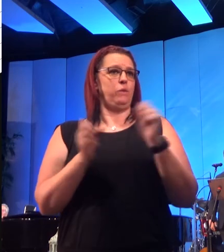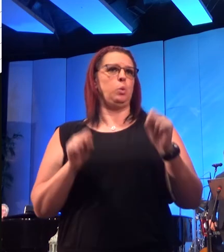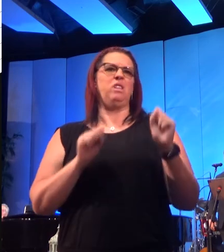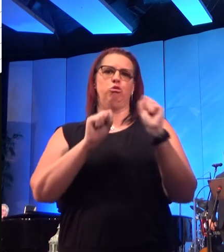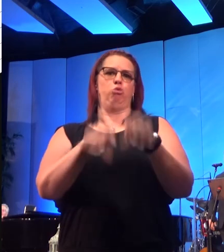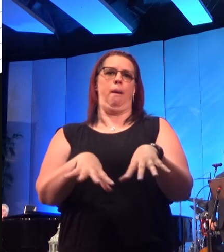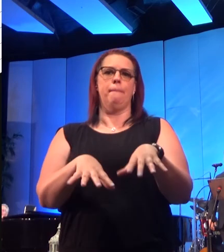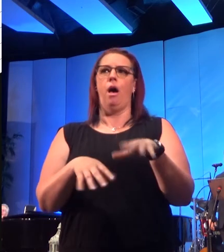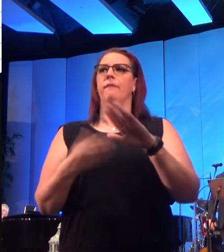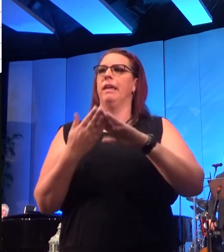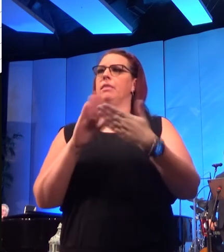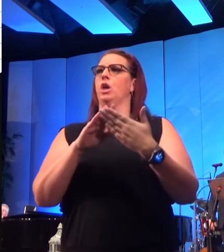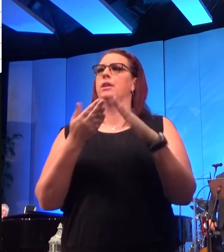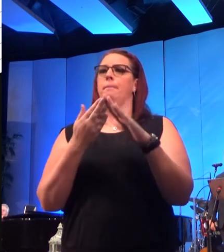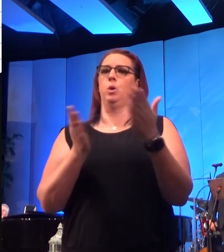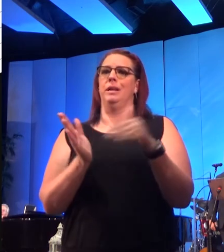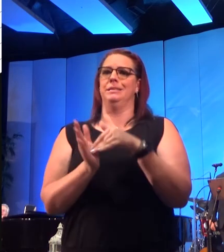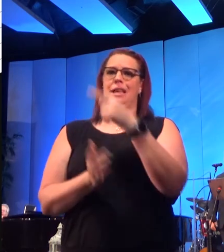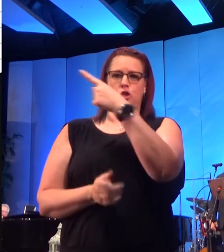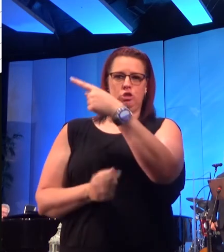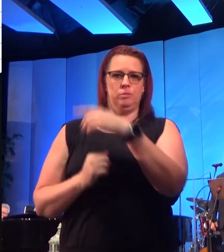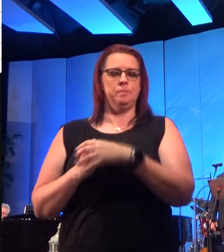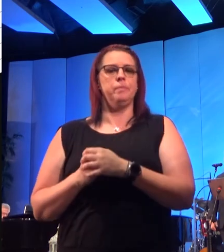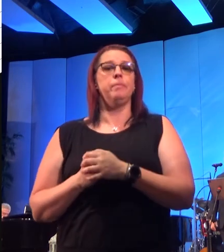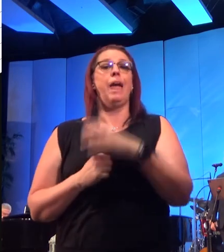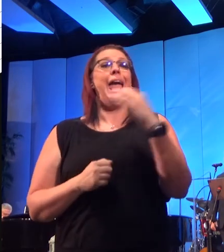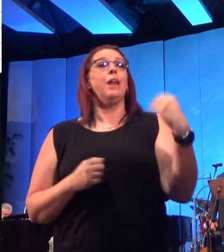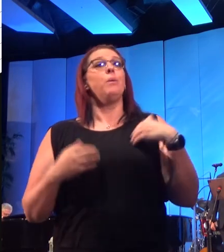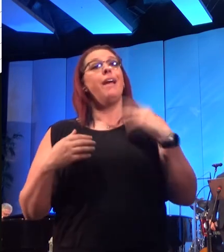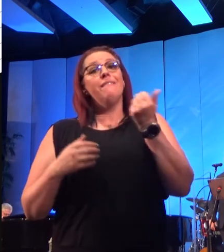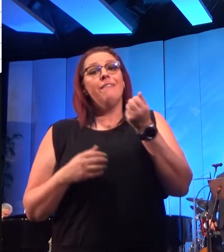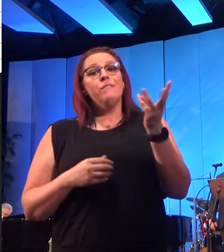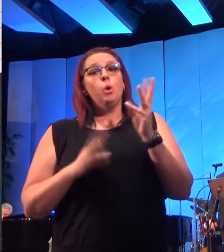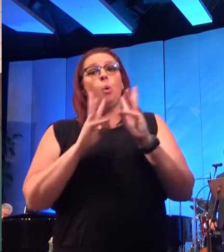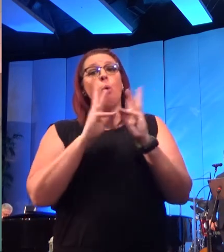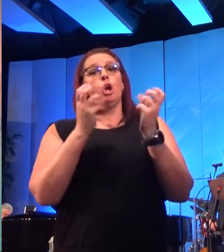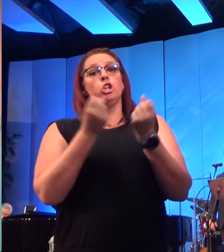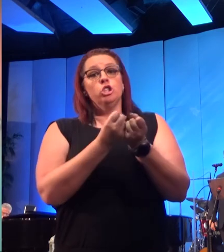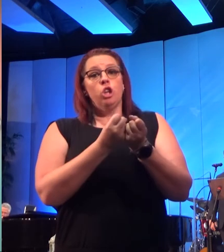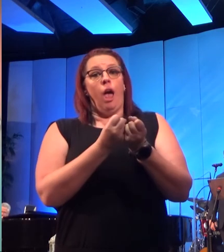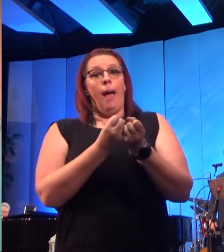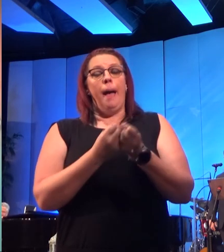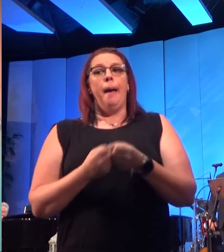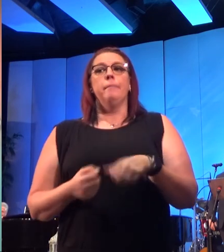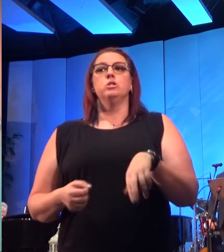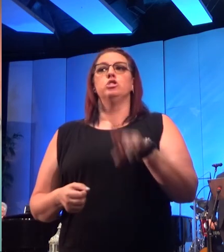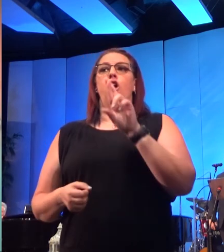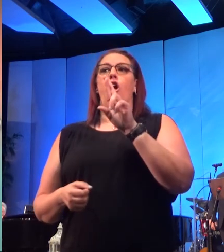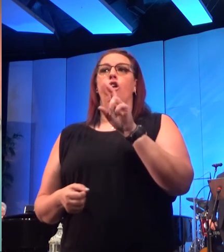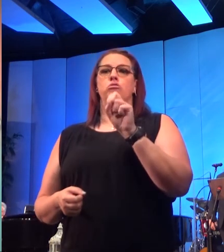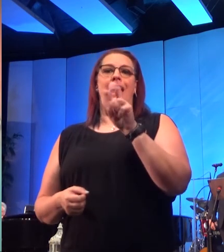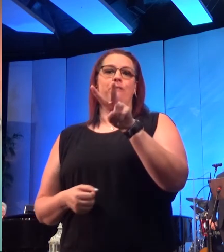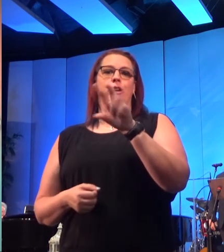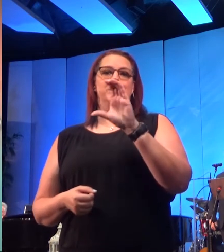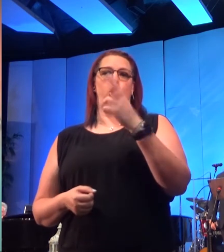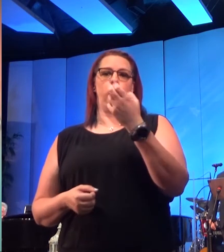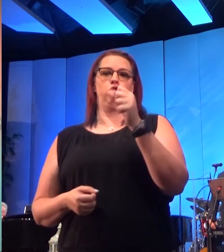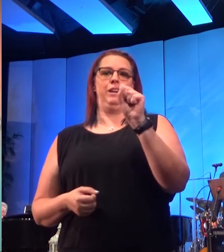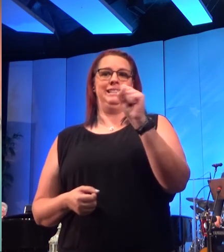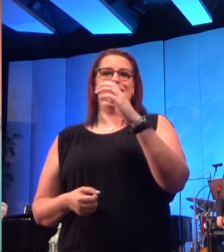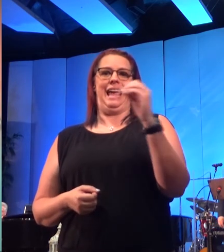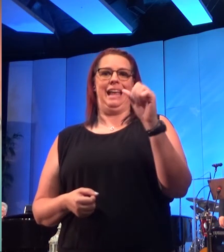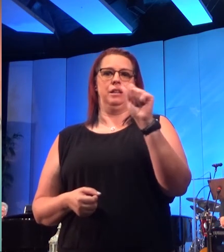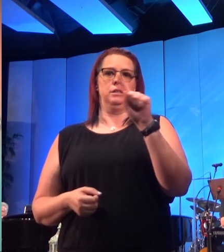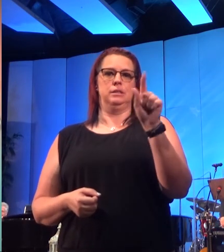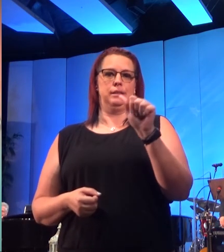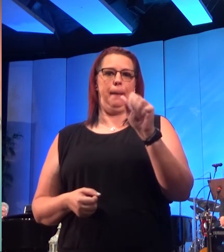supplies off at the community center. And also we have a couple workshops coming up. Reverends Chris and Zamira are going to be teaching us how to